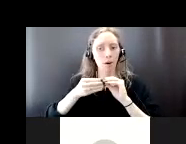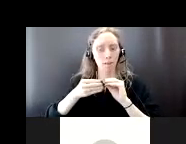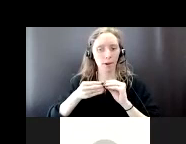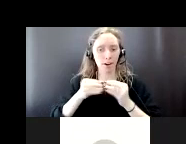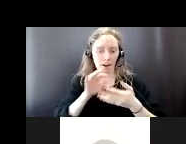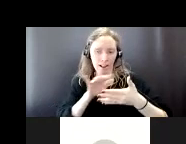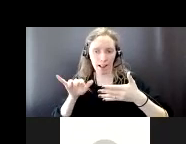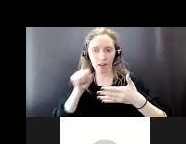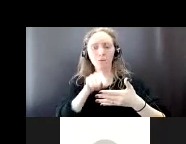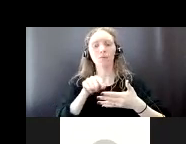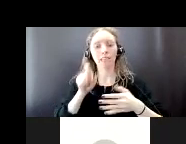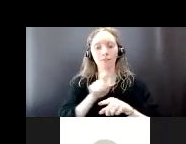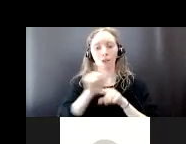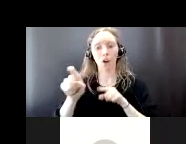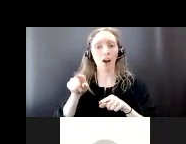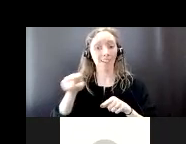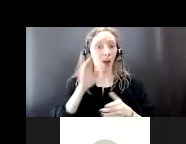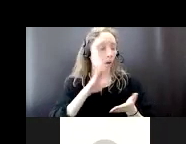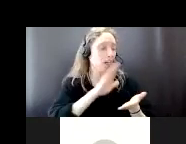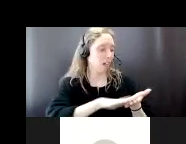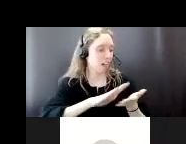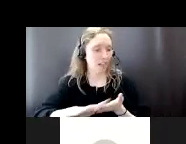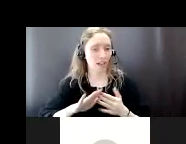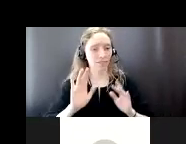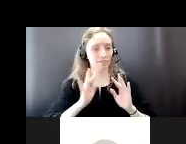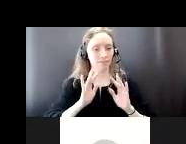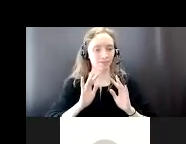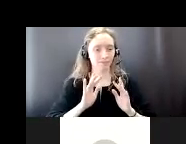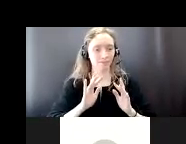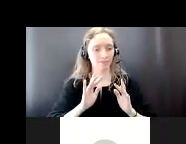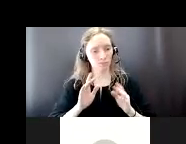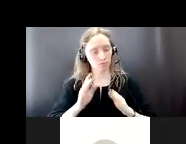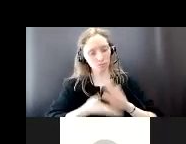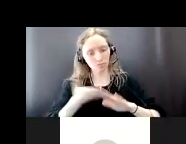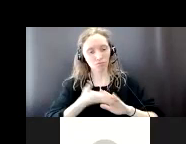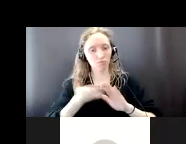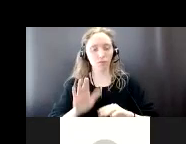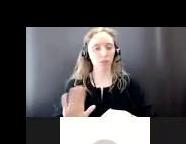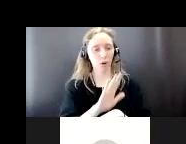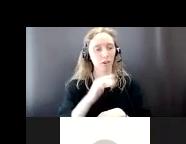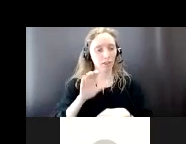infecting the person's device or computer. We see a lot of survey pop-ups as well.